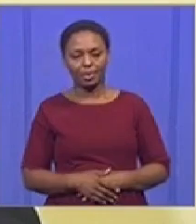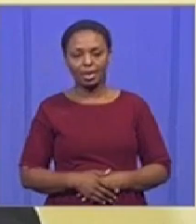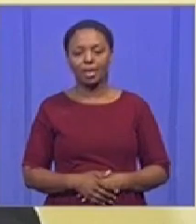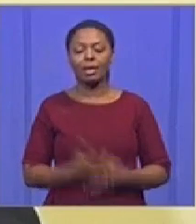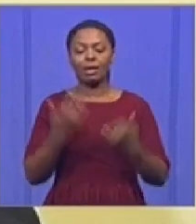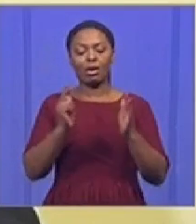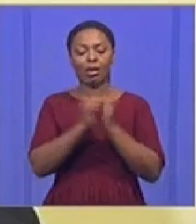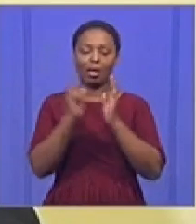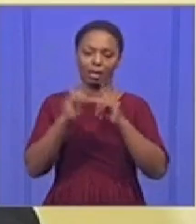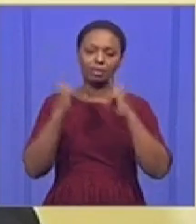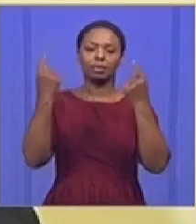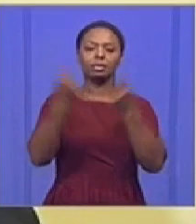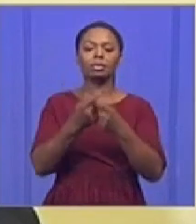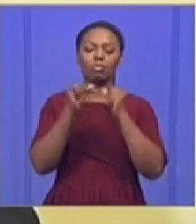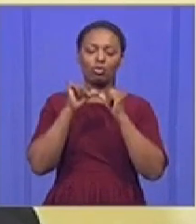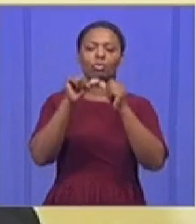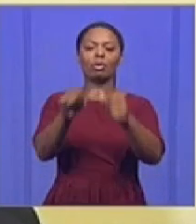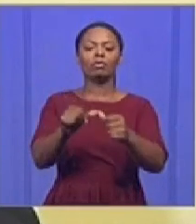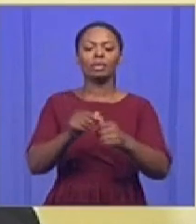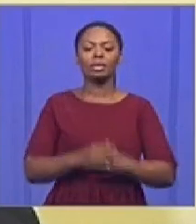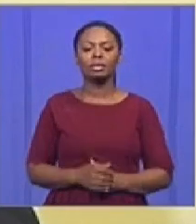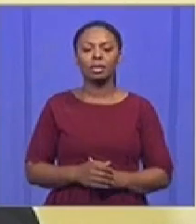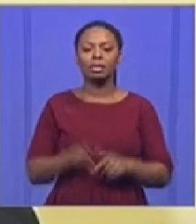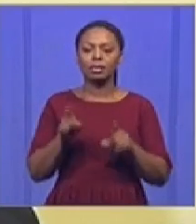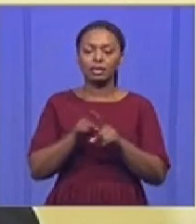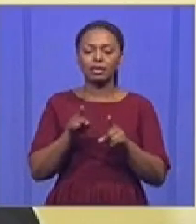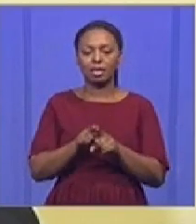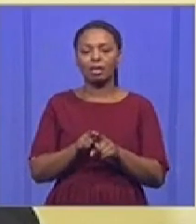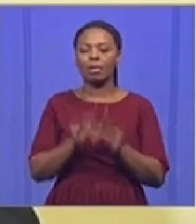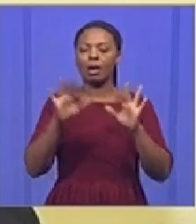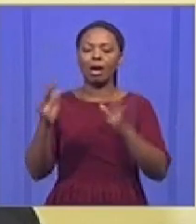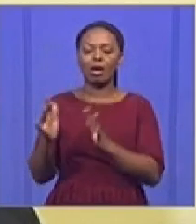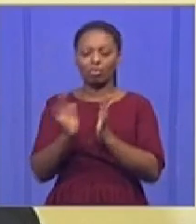convene and map the way forward